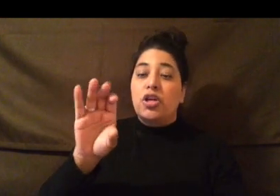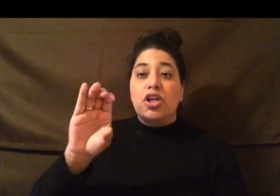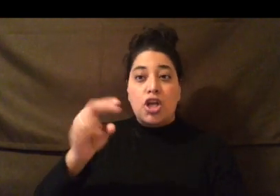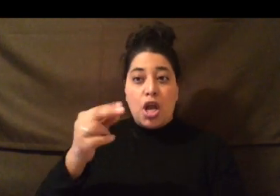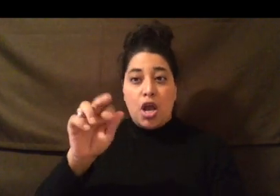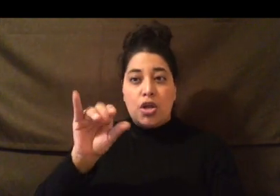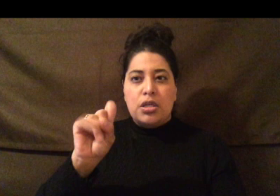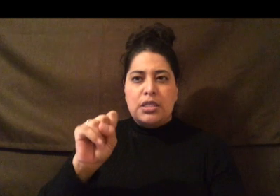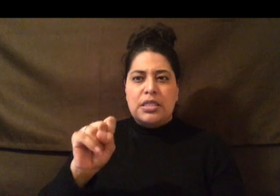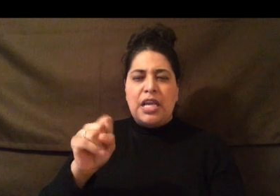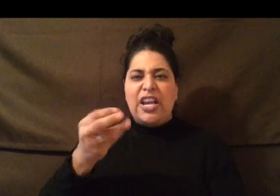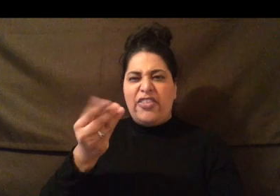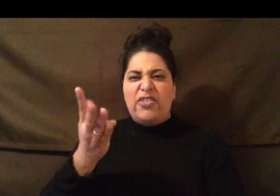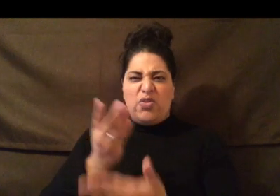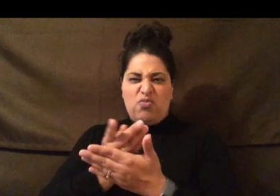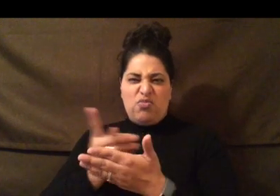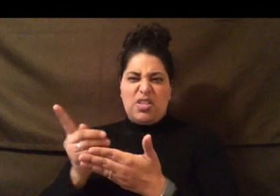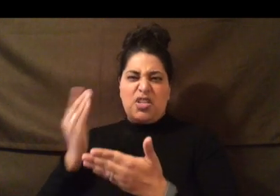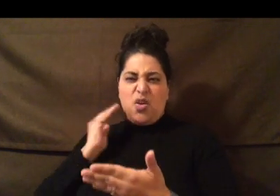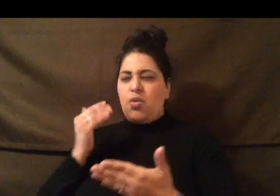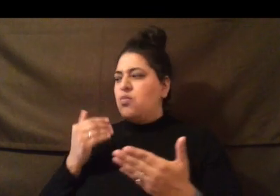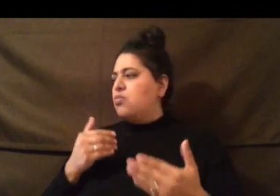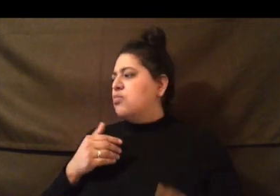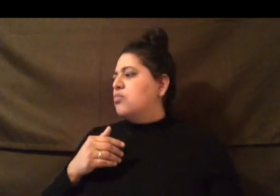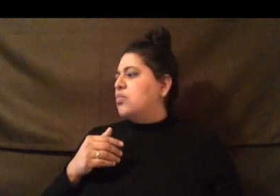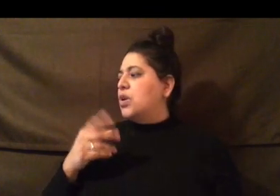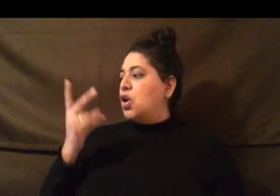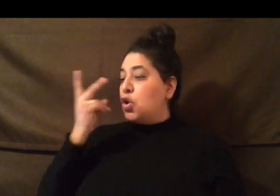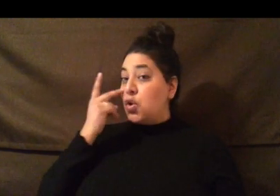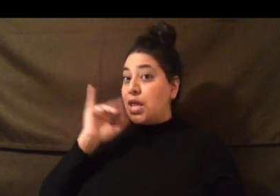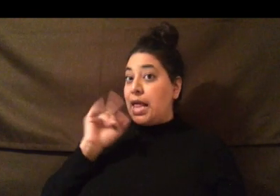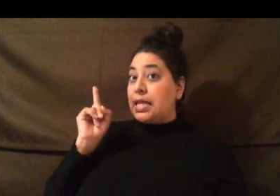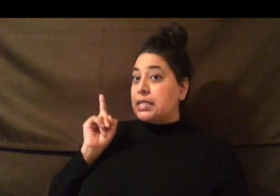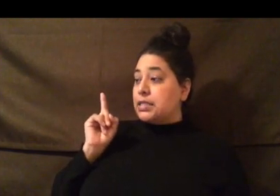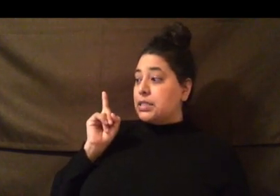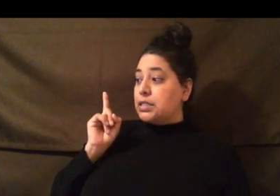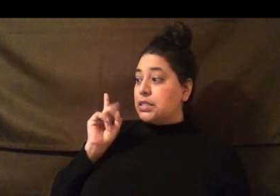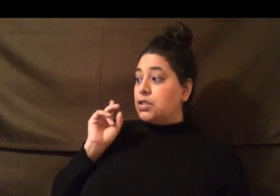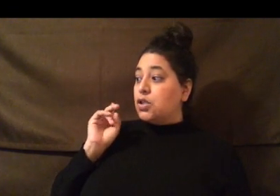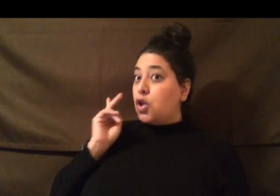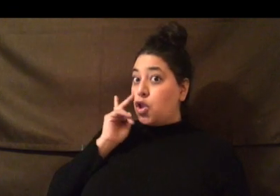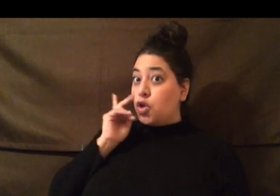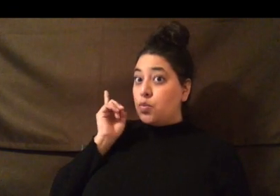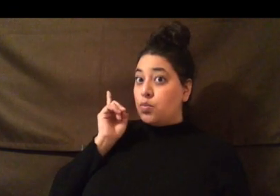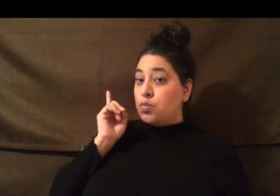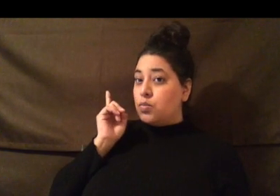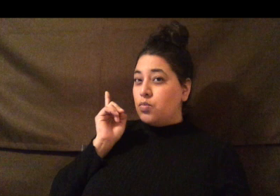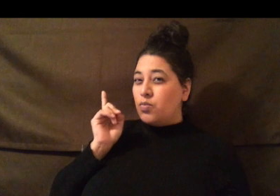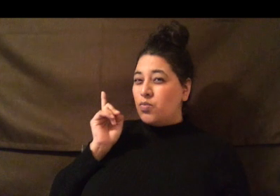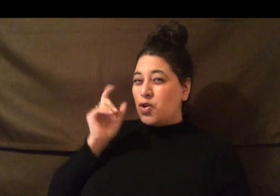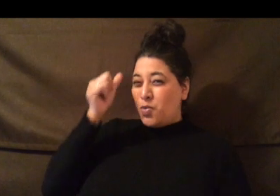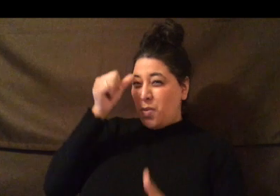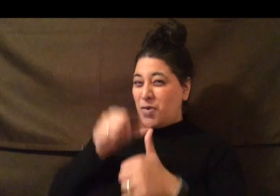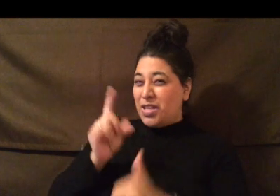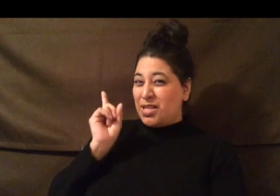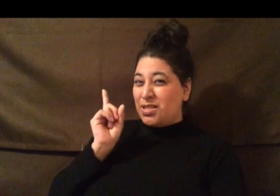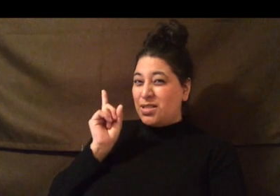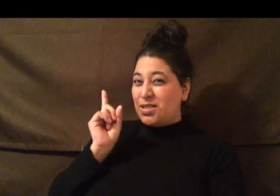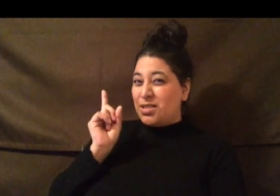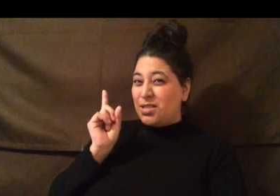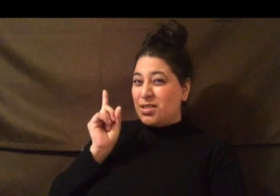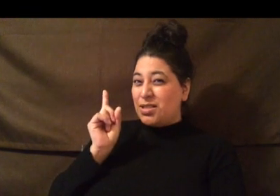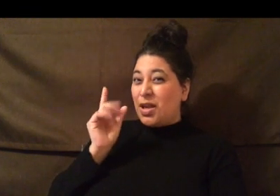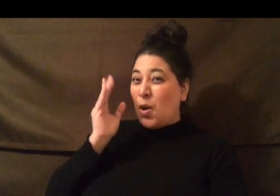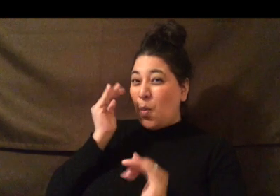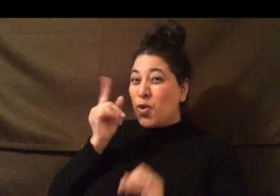classroom a few weeks ago. So I have a picture of our chart. It looks like this, and does that look